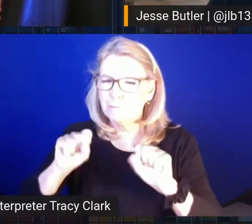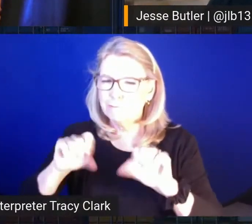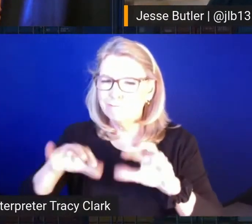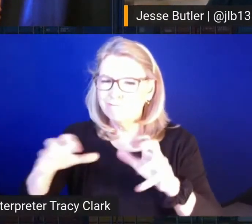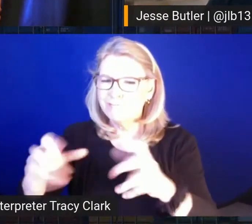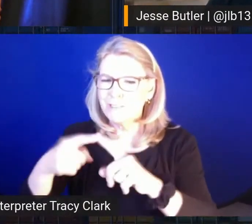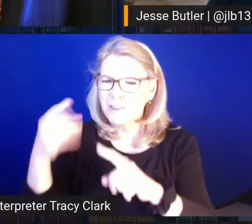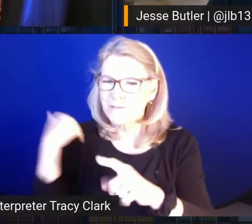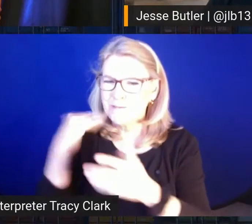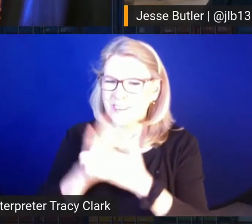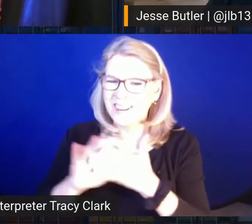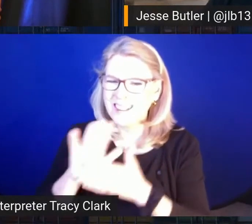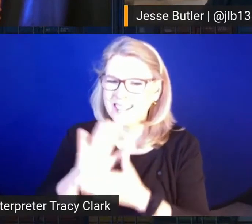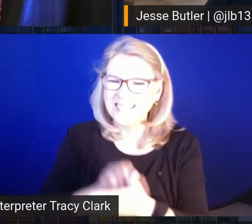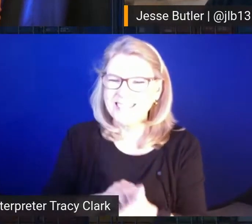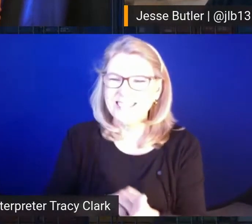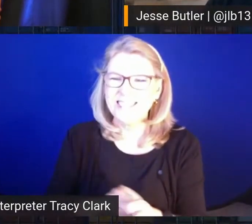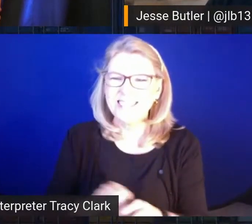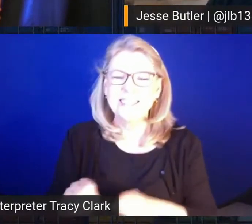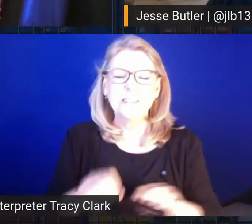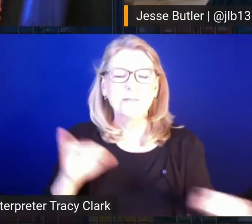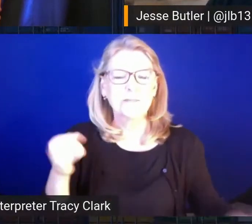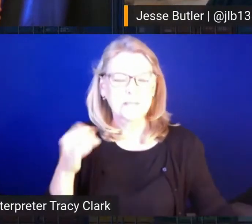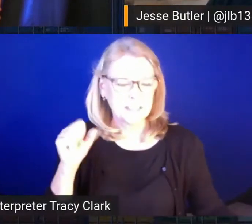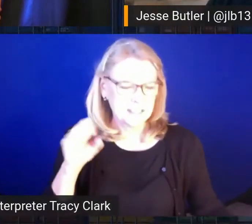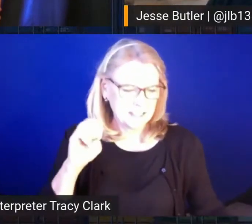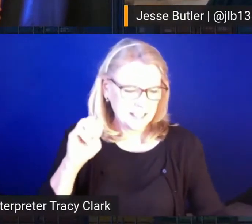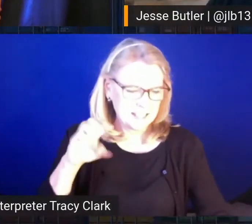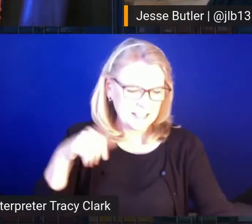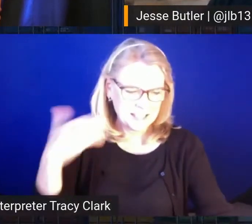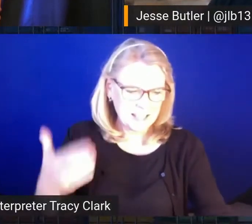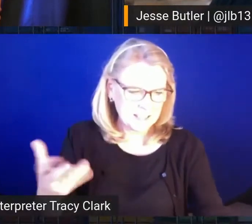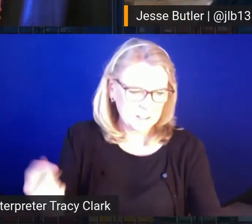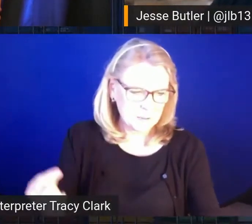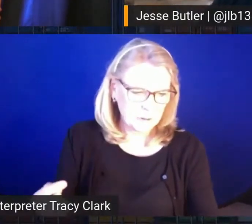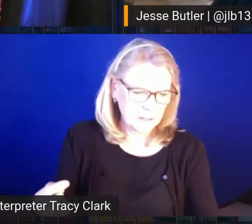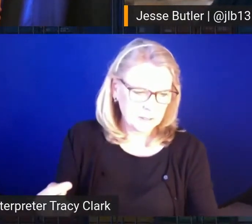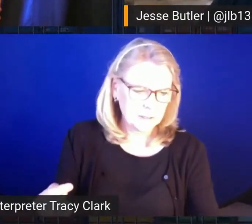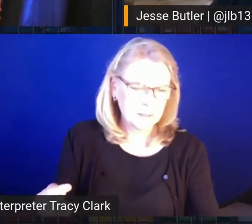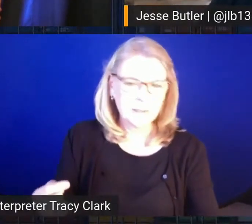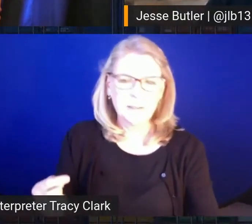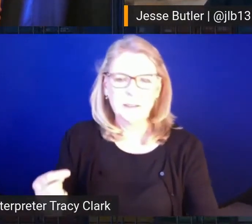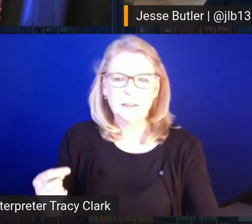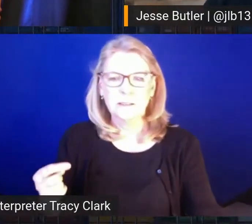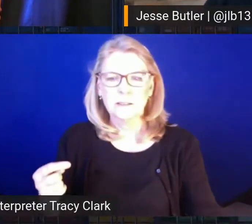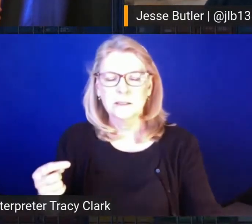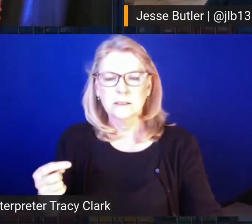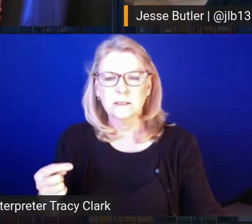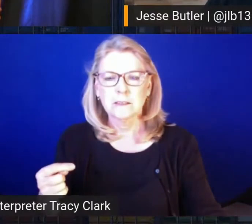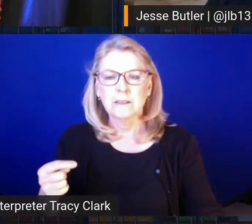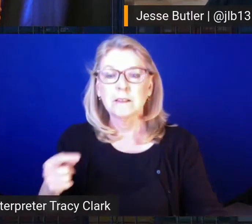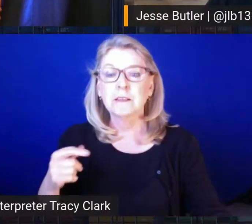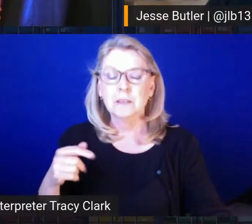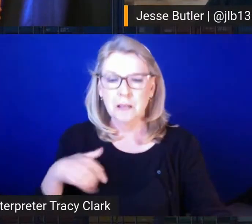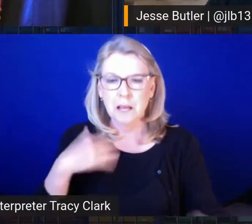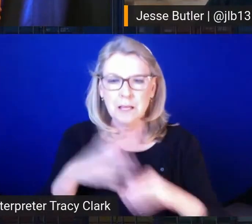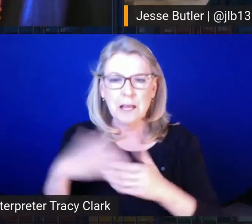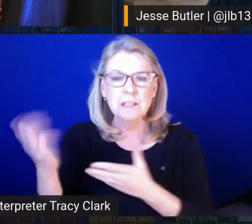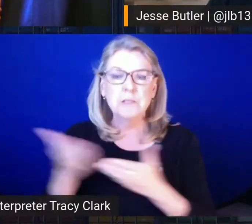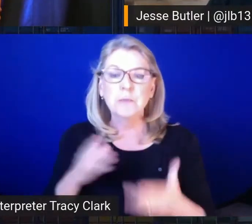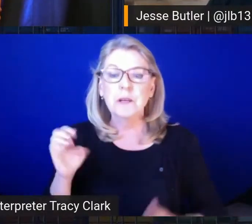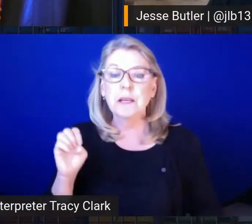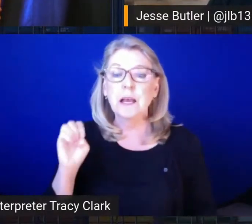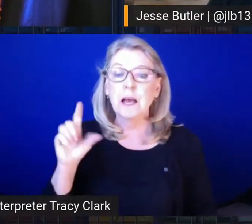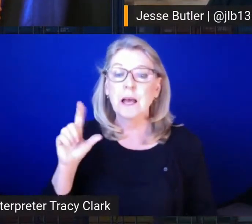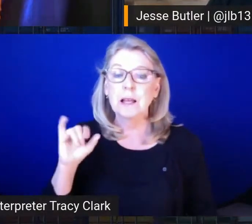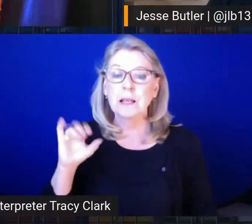So Jesse, what's next? Next, we are going to bring Ellie in to talk about the CDK8s project, to